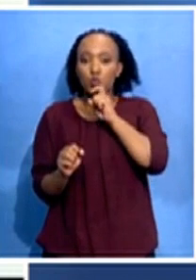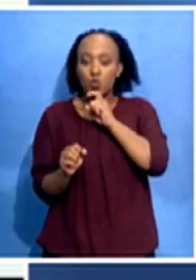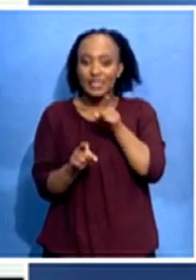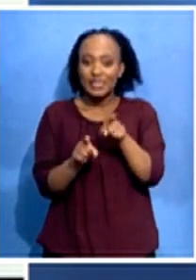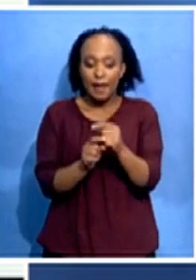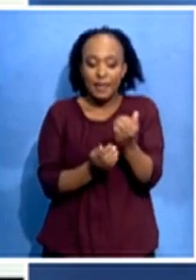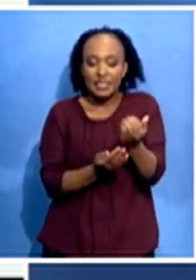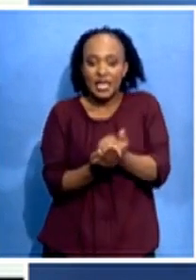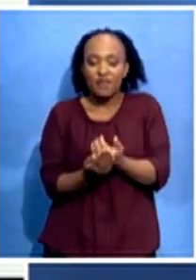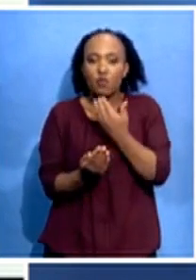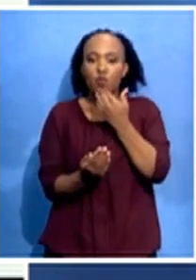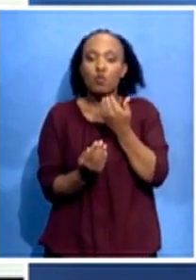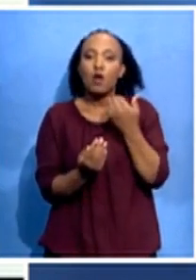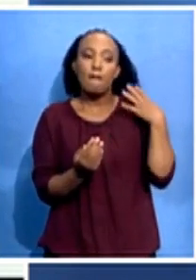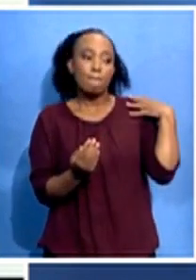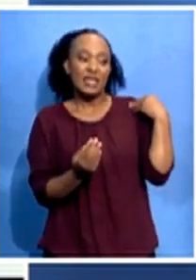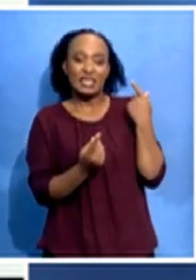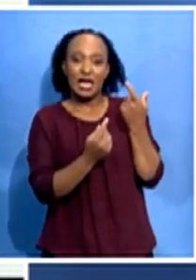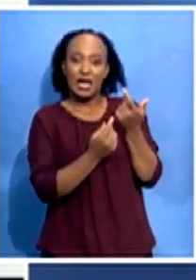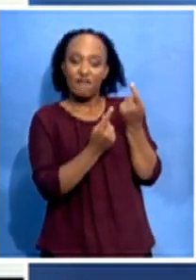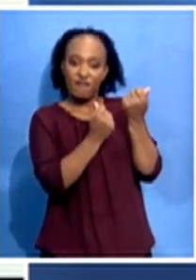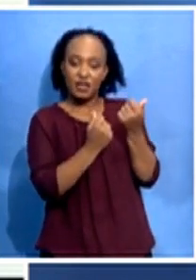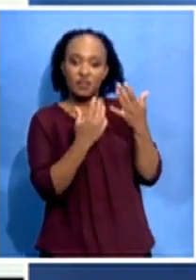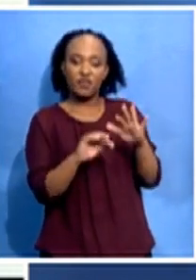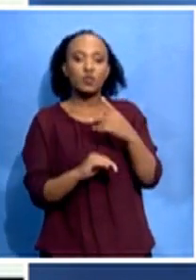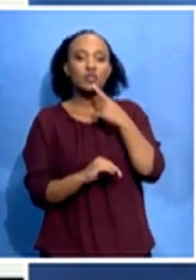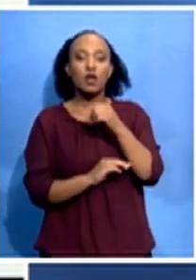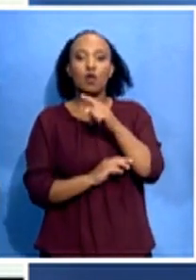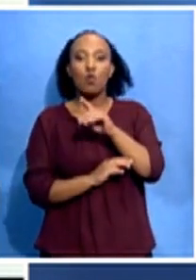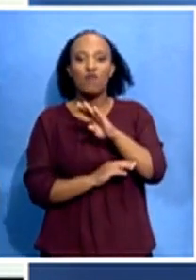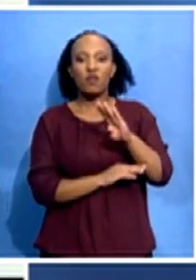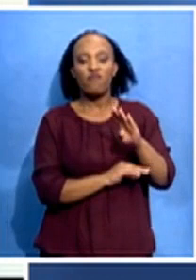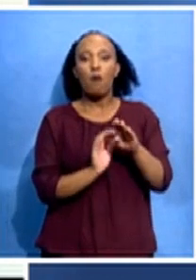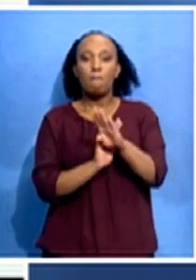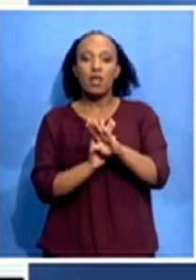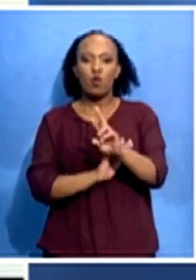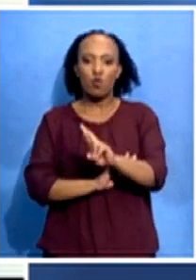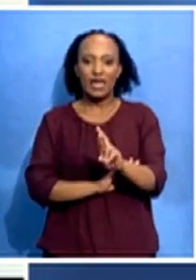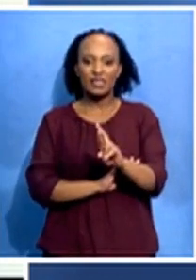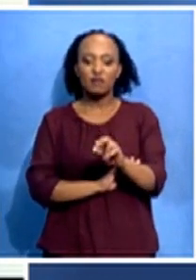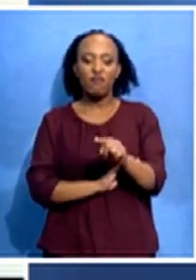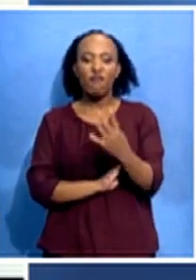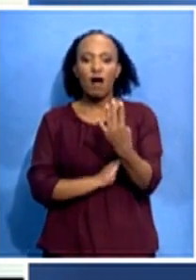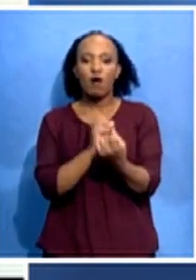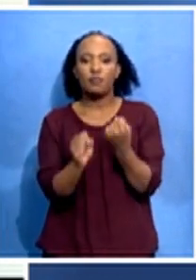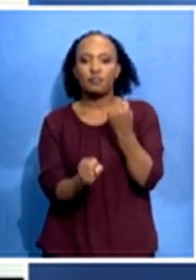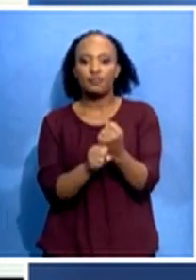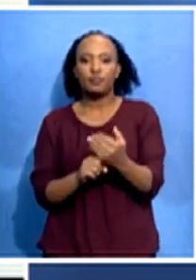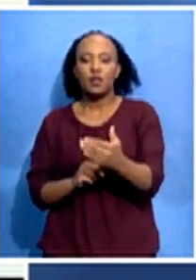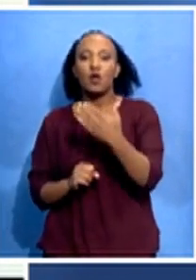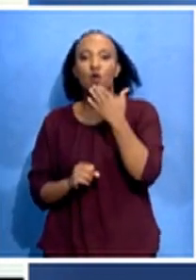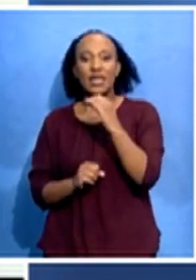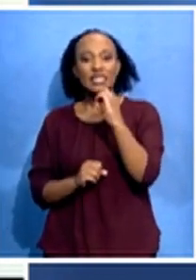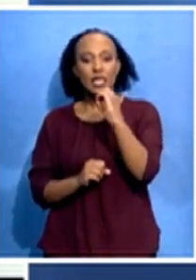about, 144 billion over 3 years, it assumes a 0% increase. I'm not so sure that is